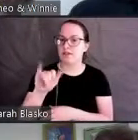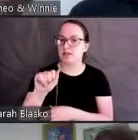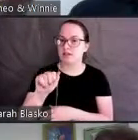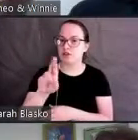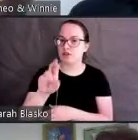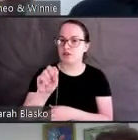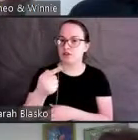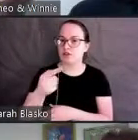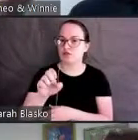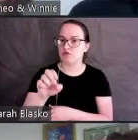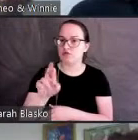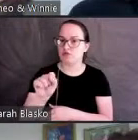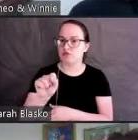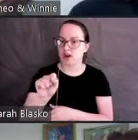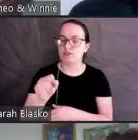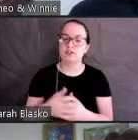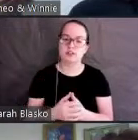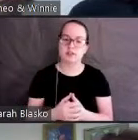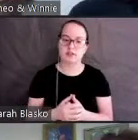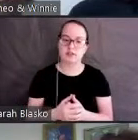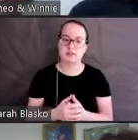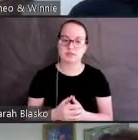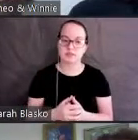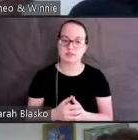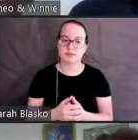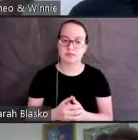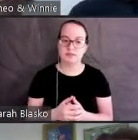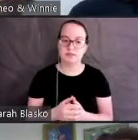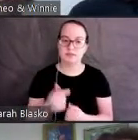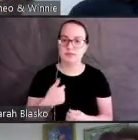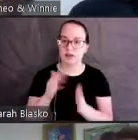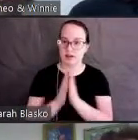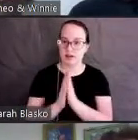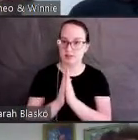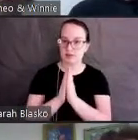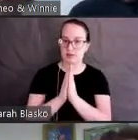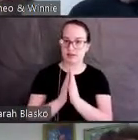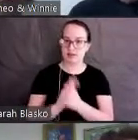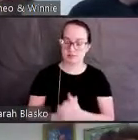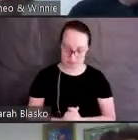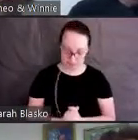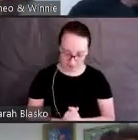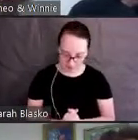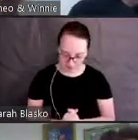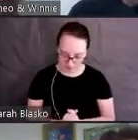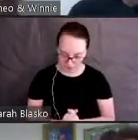guide us into communion and really set the mood. So I'll pray for us and we'll take communion together.